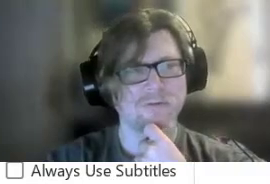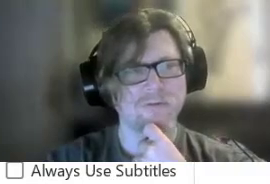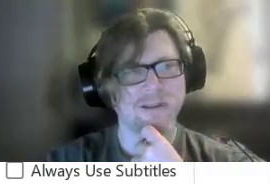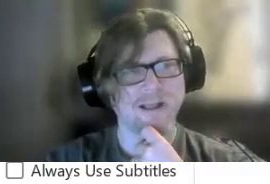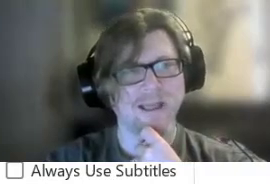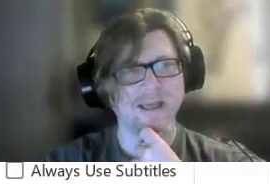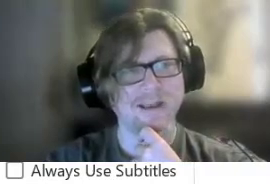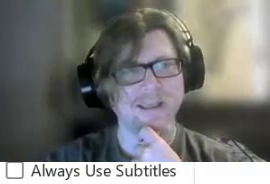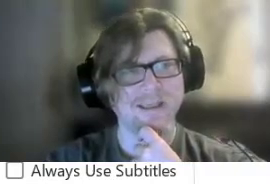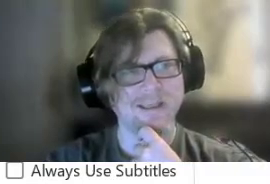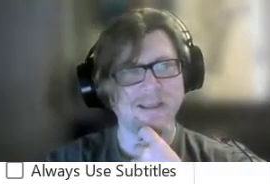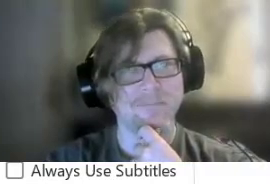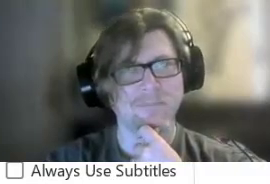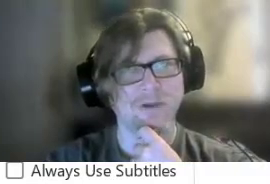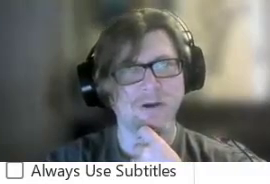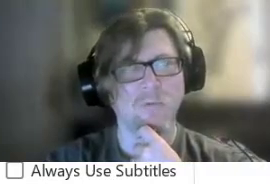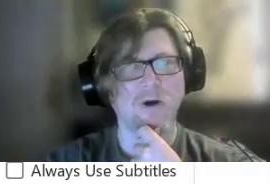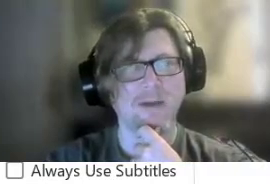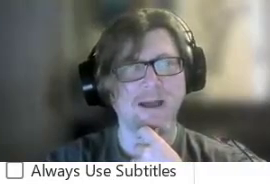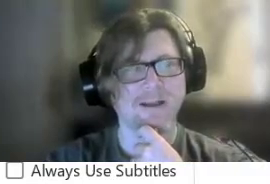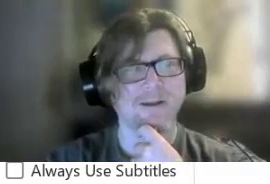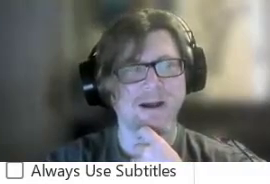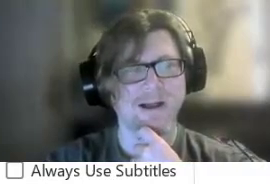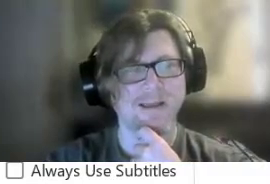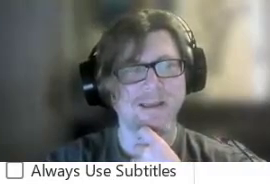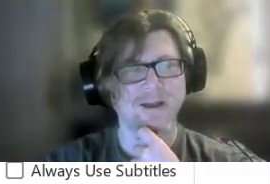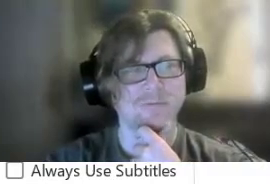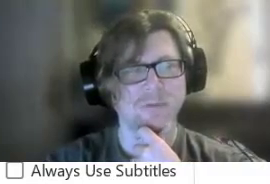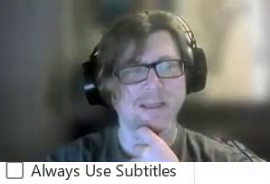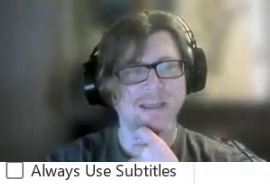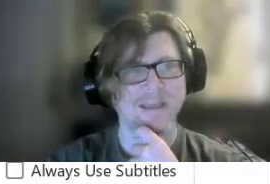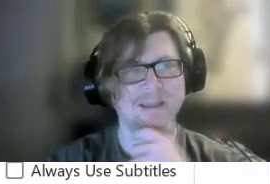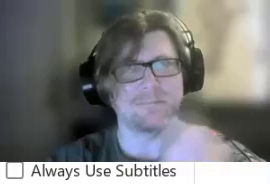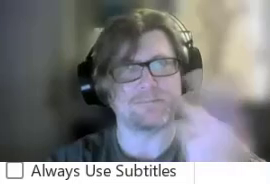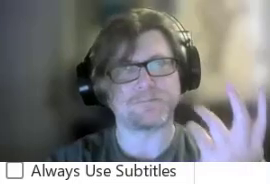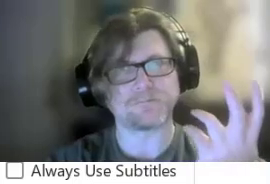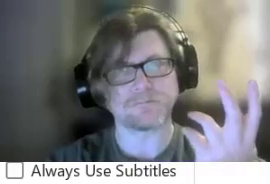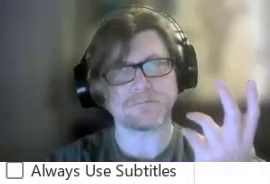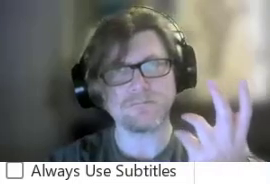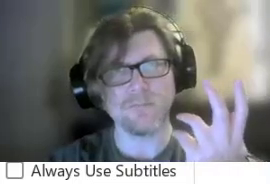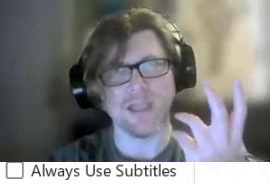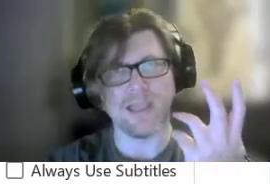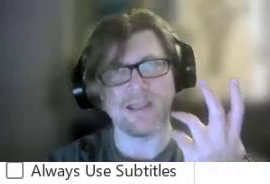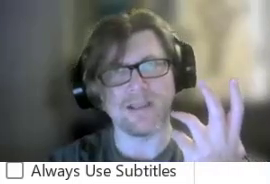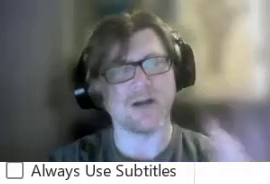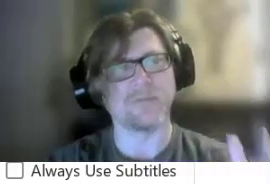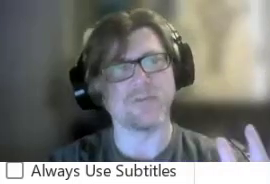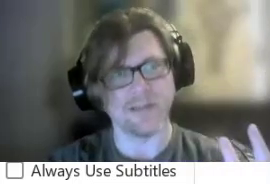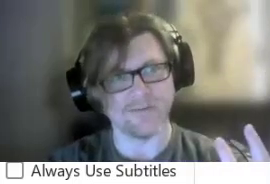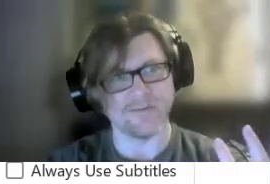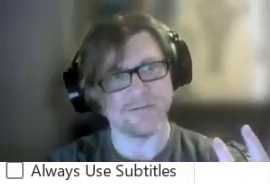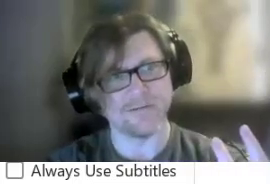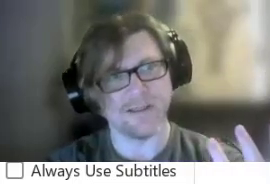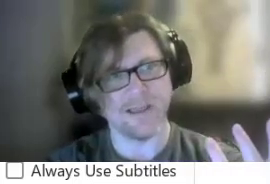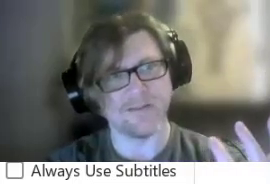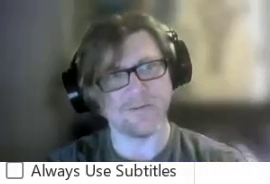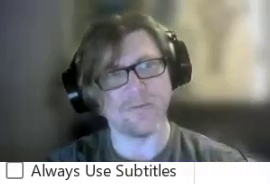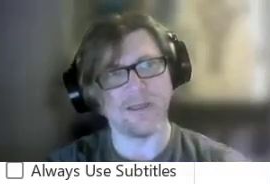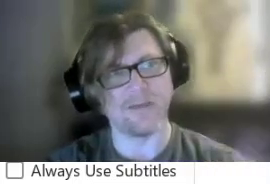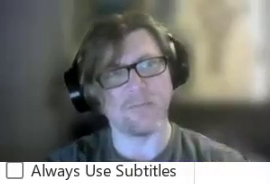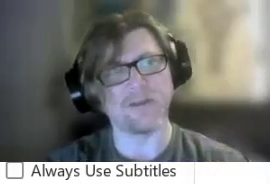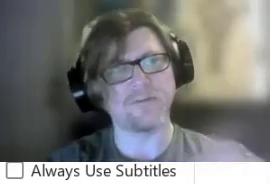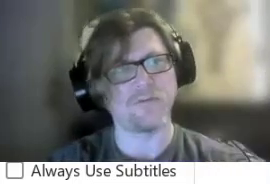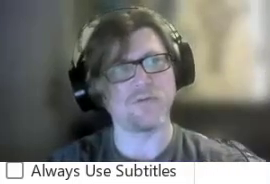being very frustrated. I had a while back, I helped make a geometry lesson,